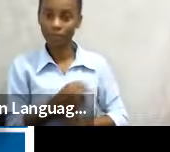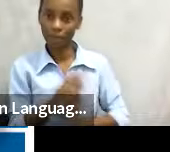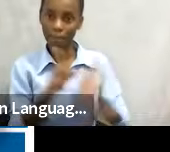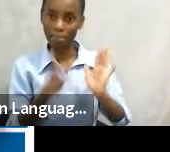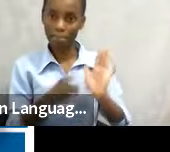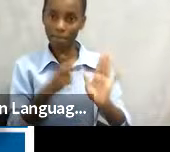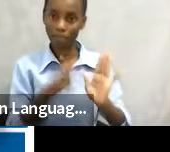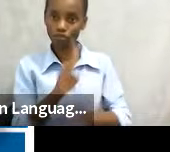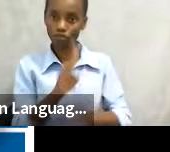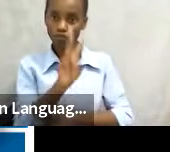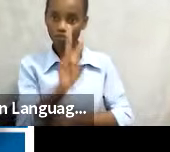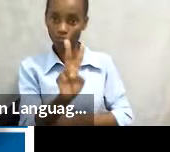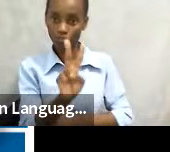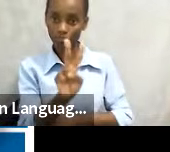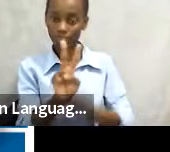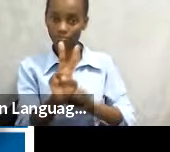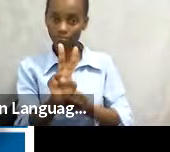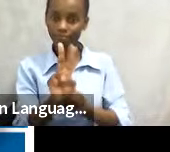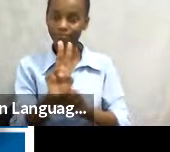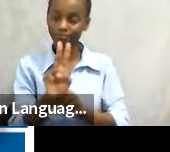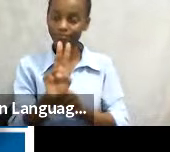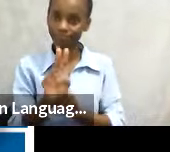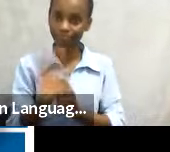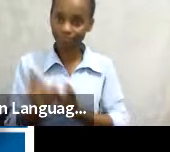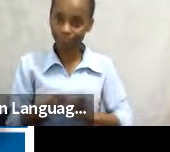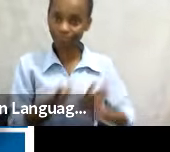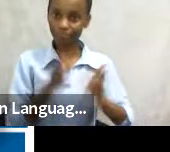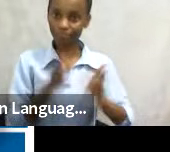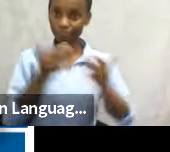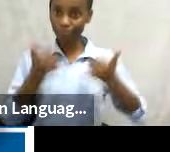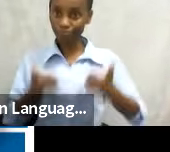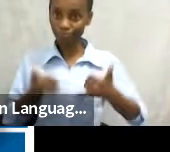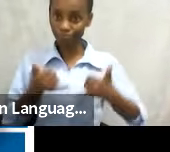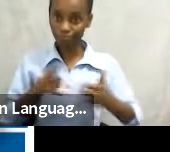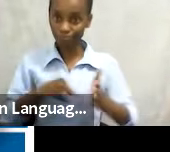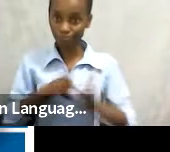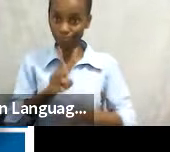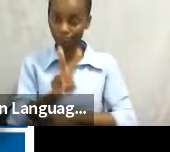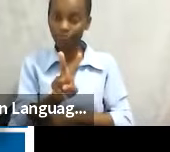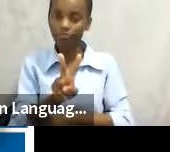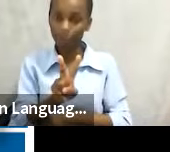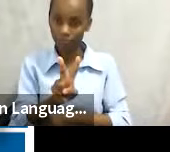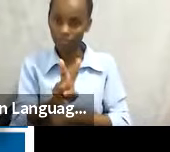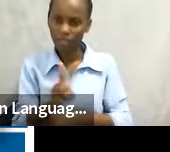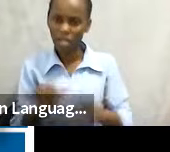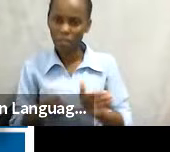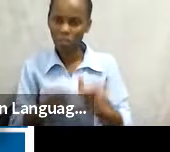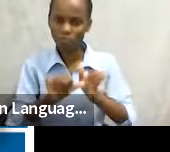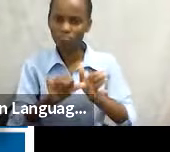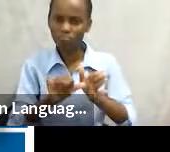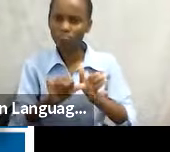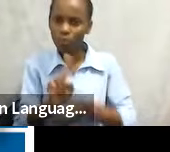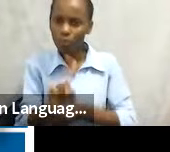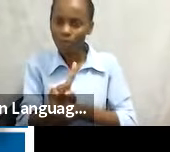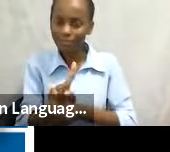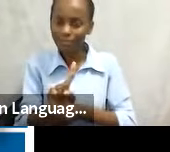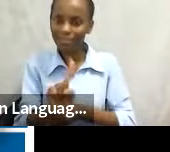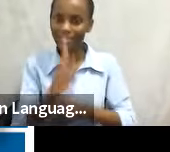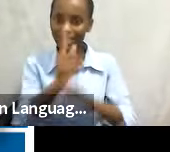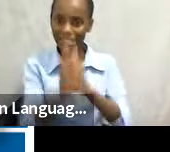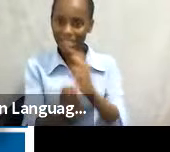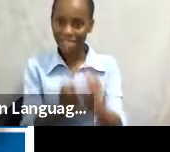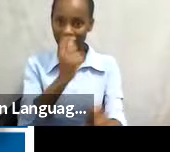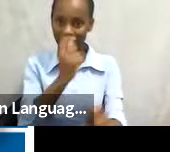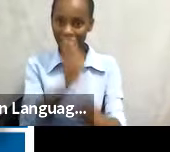Again, the important points to note is to the entity type, which, as you can see from the drop down,